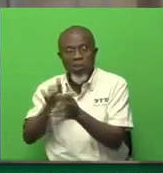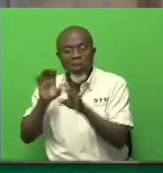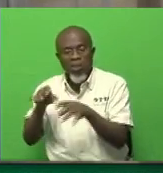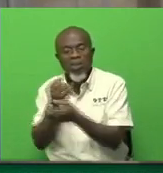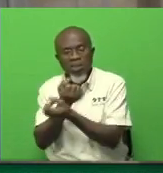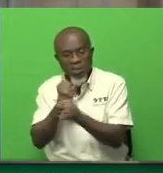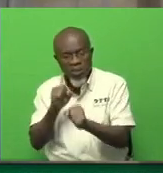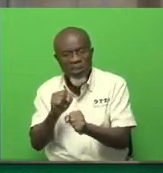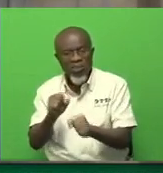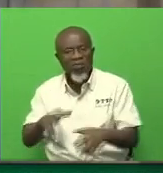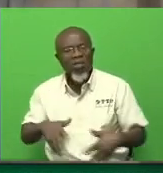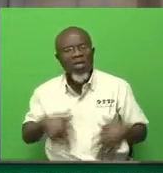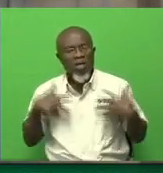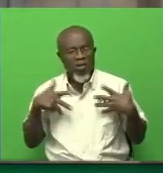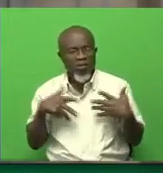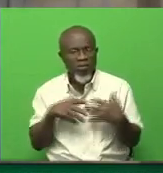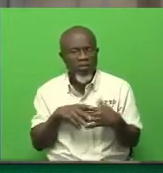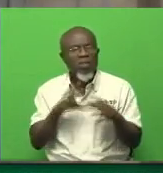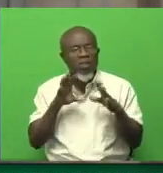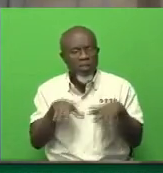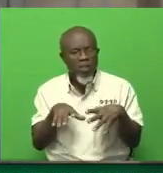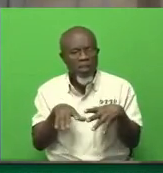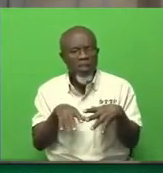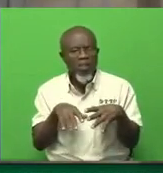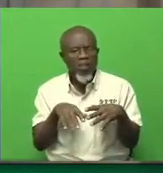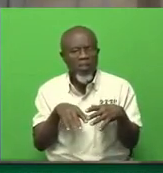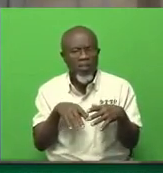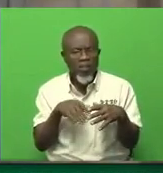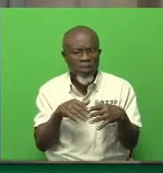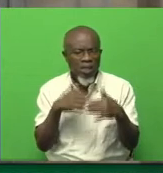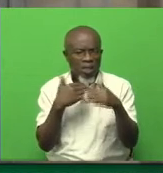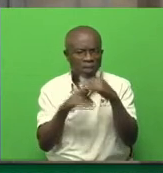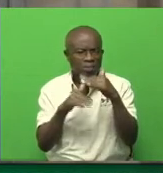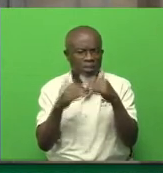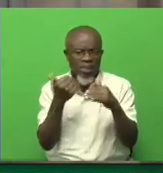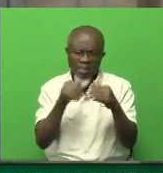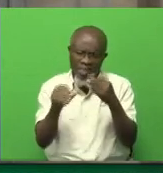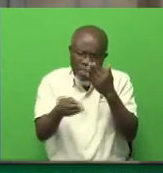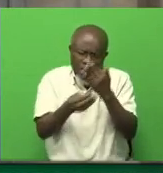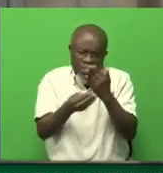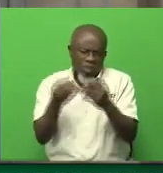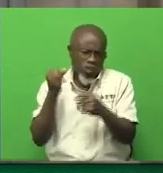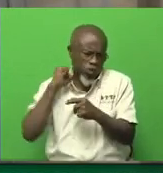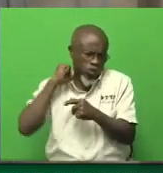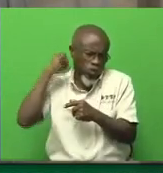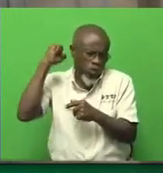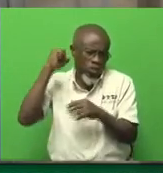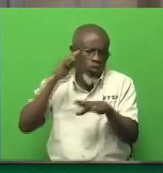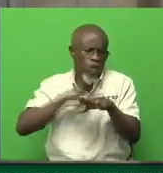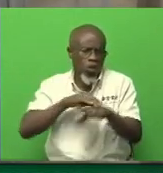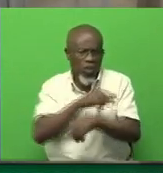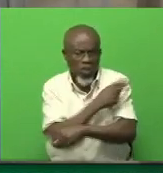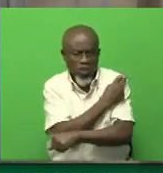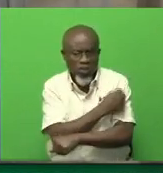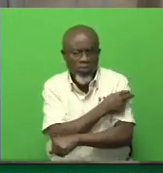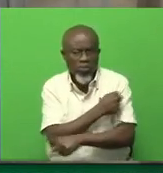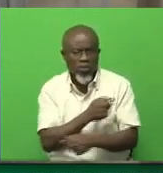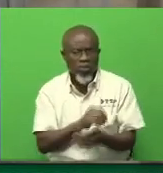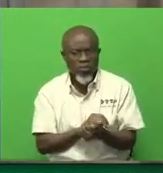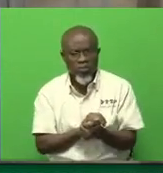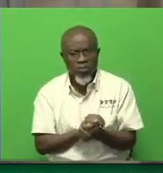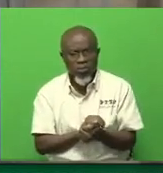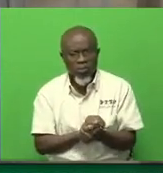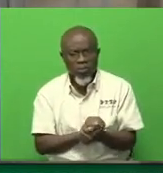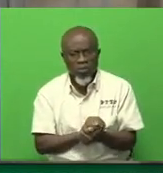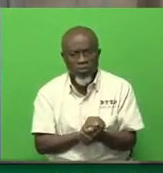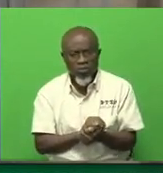lies it'll be able to reduce his strain on the hospital Administration admissions ministerial saying Pfizer has signed an